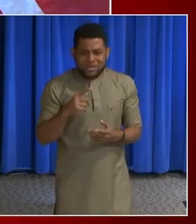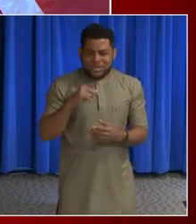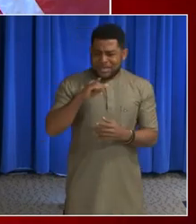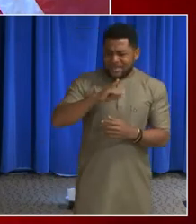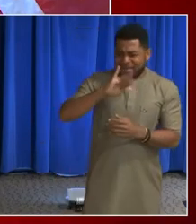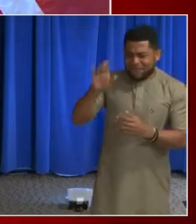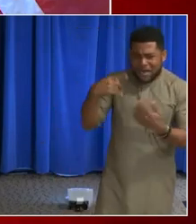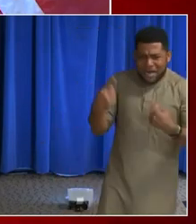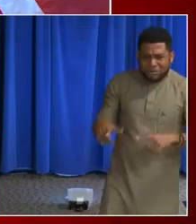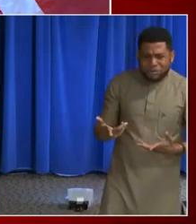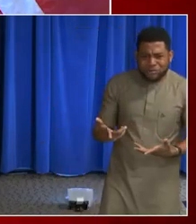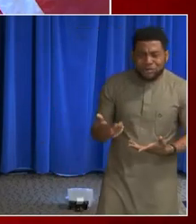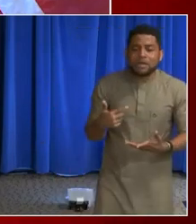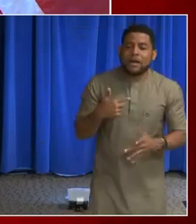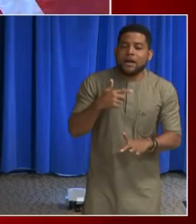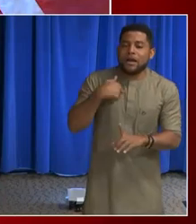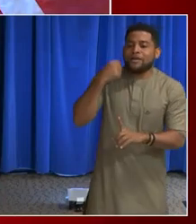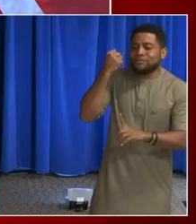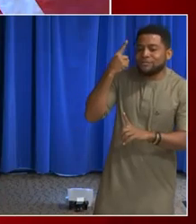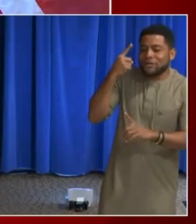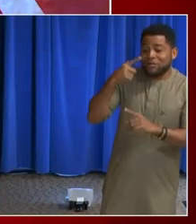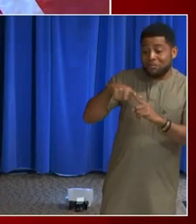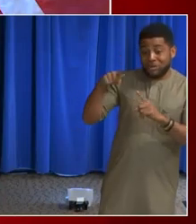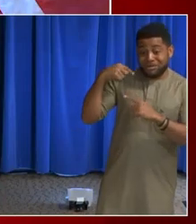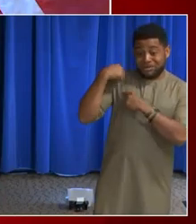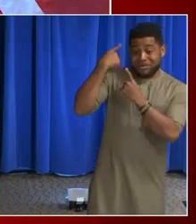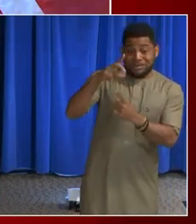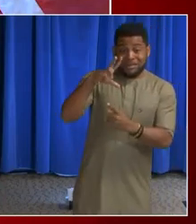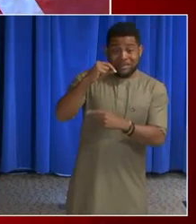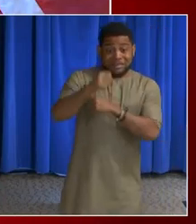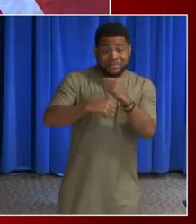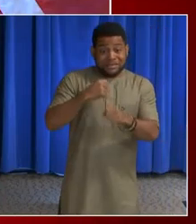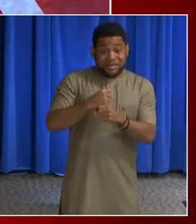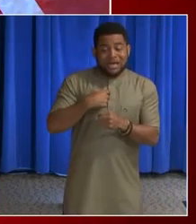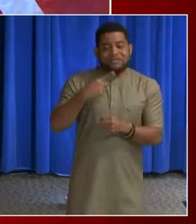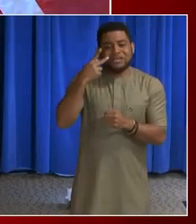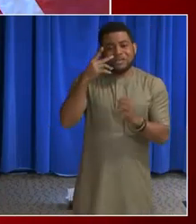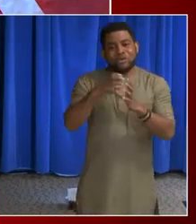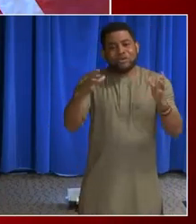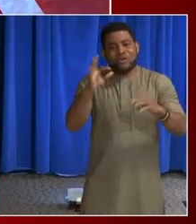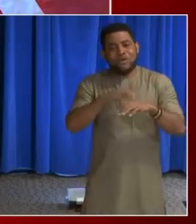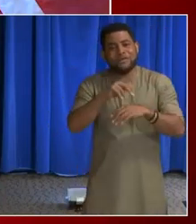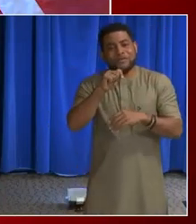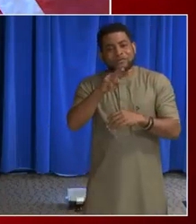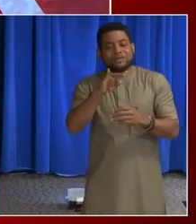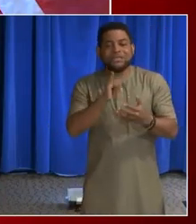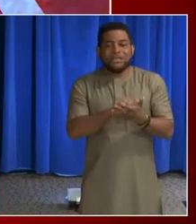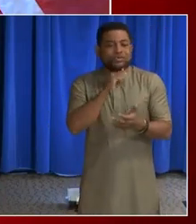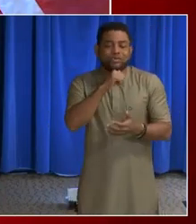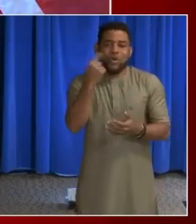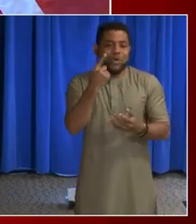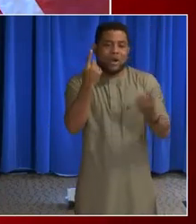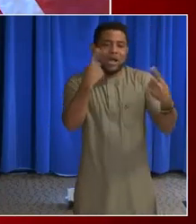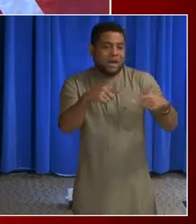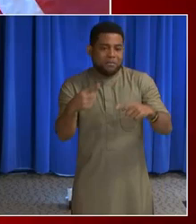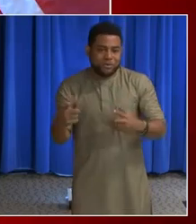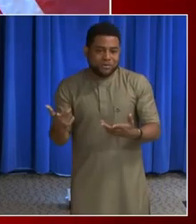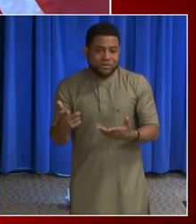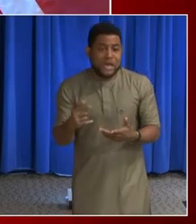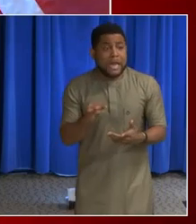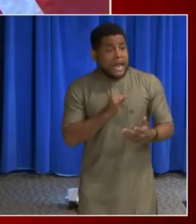business for 30 years, and I know people see a lot of stuff on TV, and that is not always what happens. Oh, no, I have when a video. Okay. Don't do that.